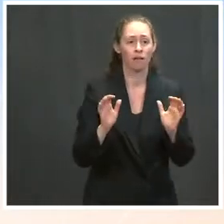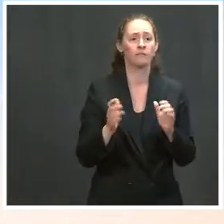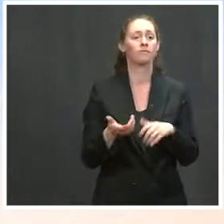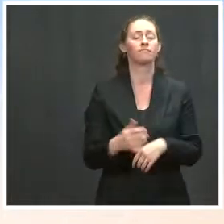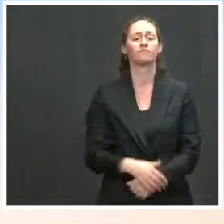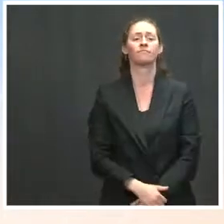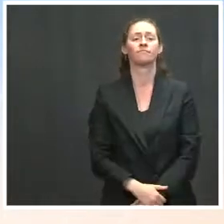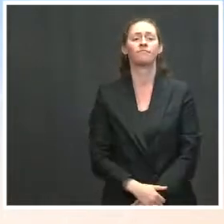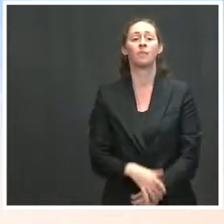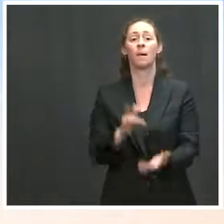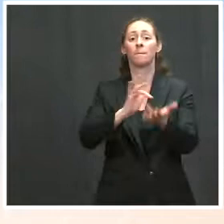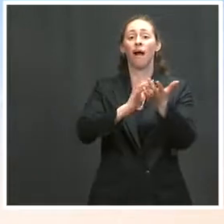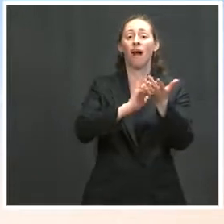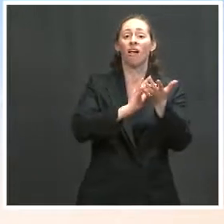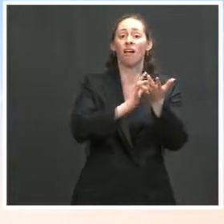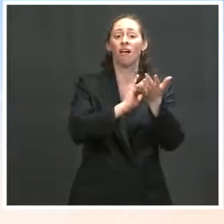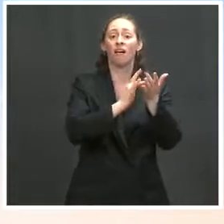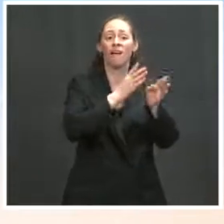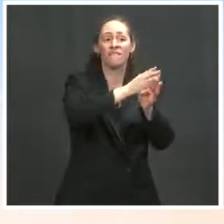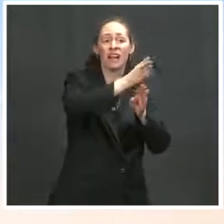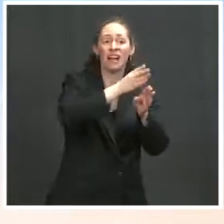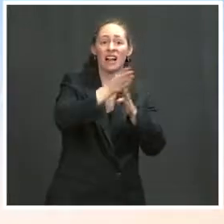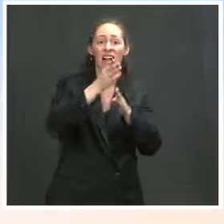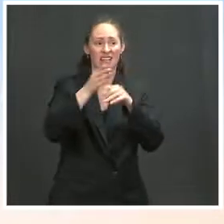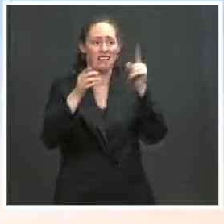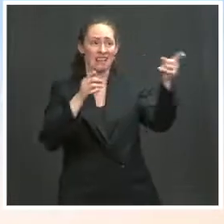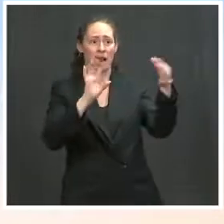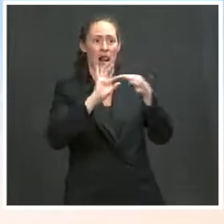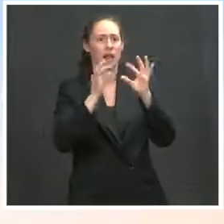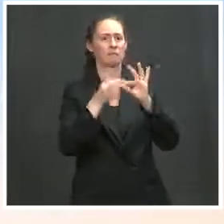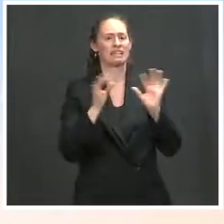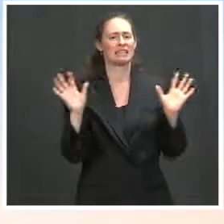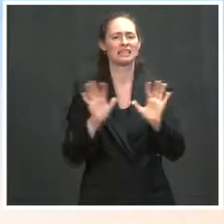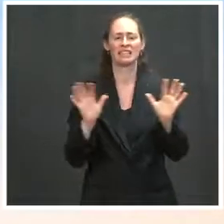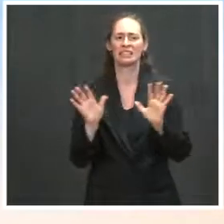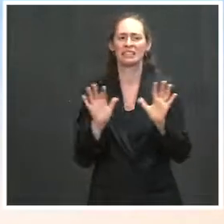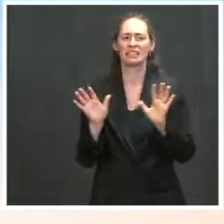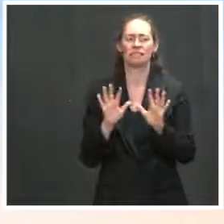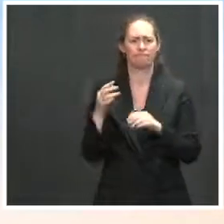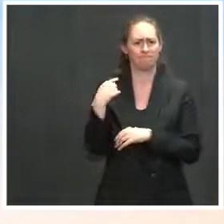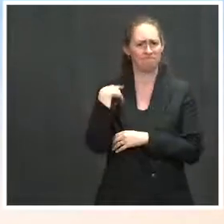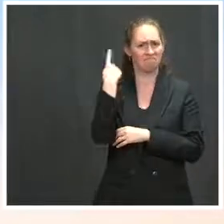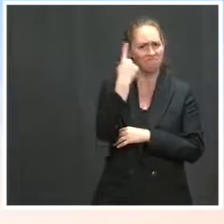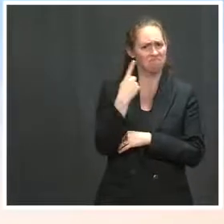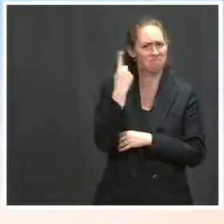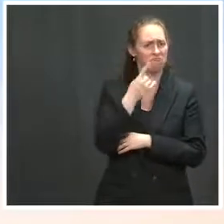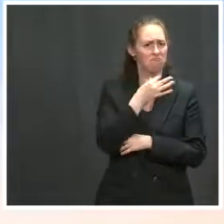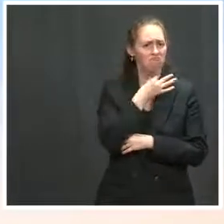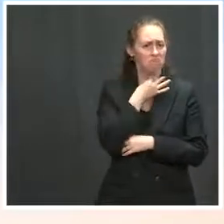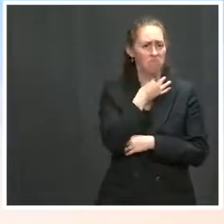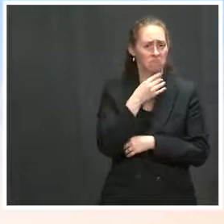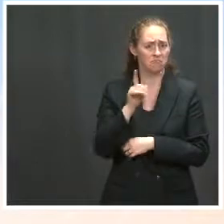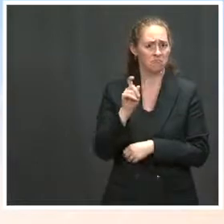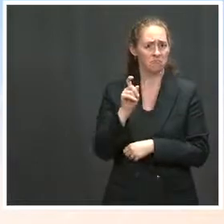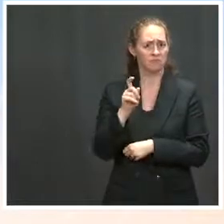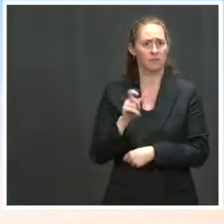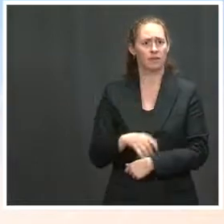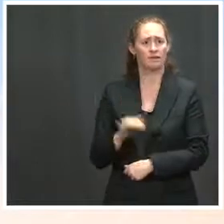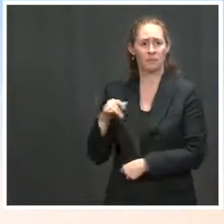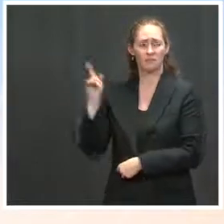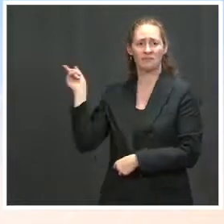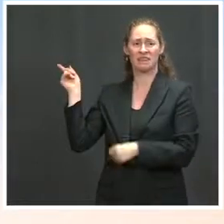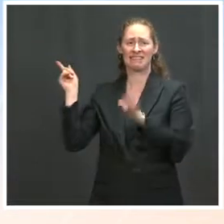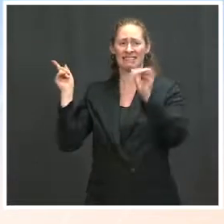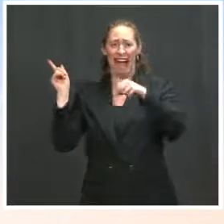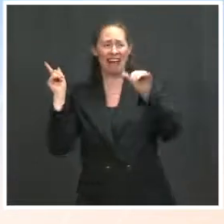Olympics, against it. Is there a point at which the administration says, look, we just don't want to basically offend the Japanese people, even